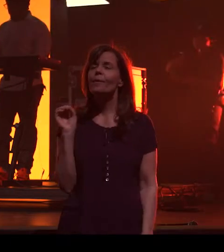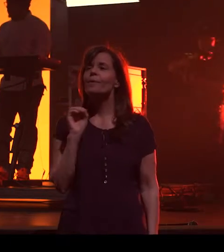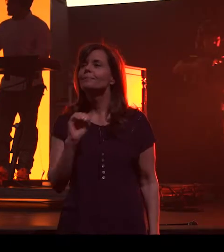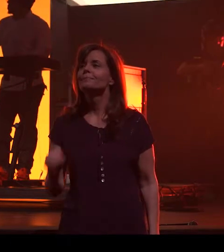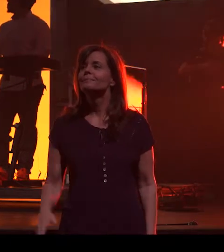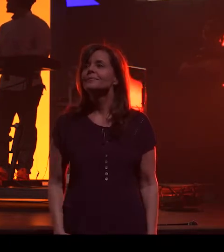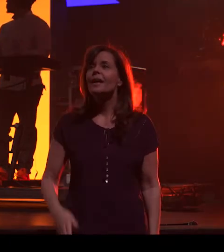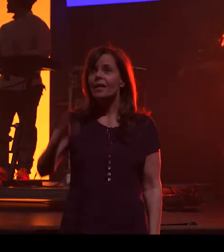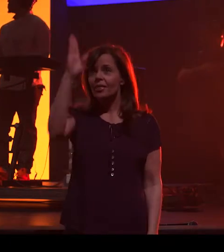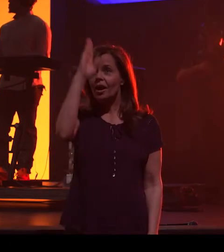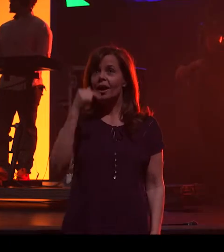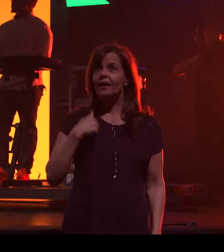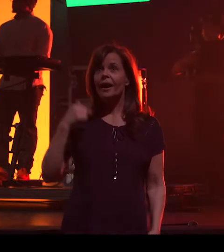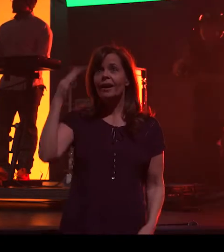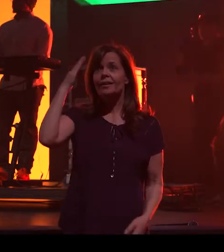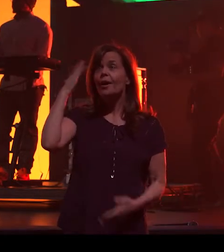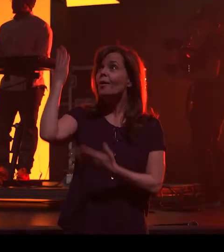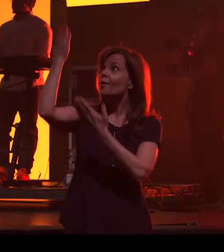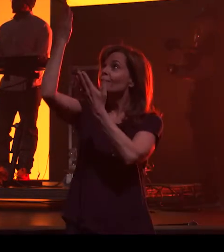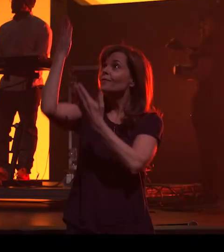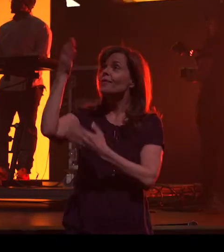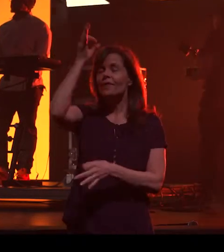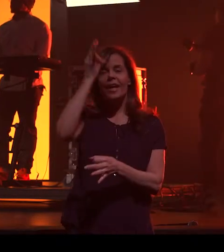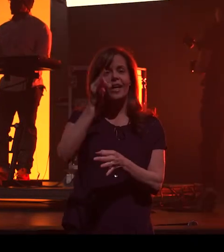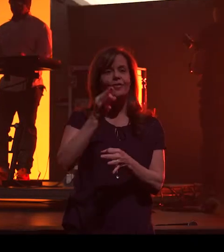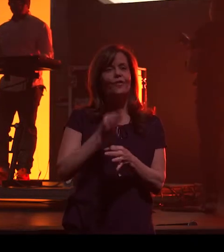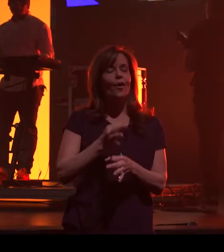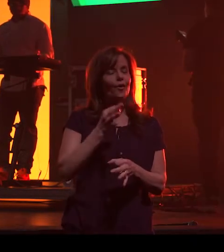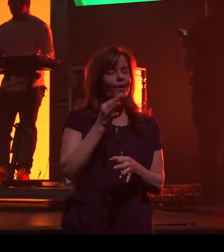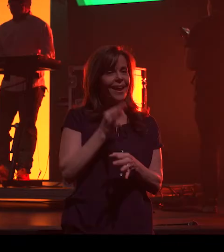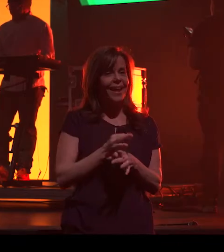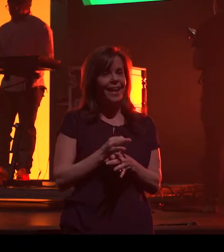For the God I know is known for